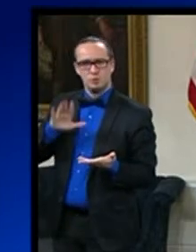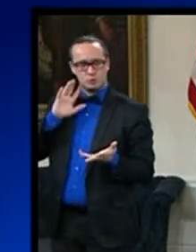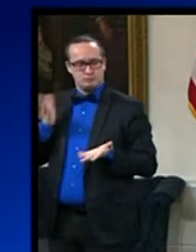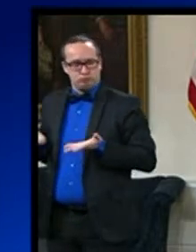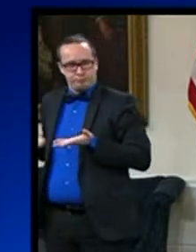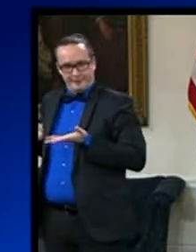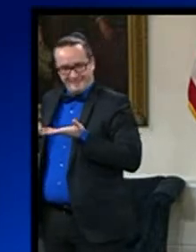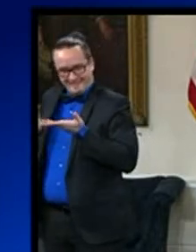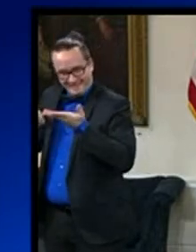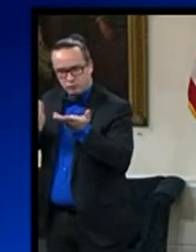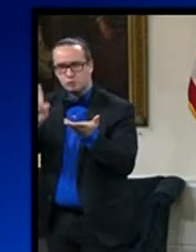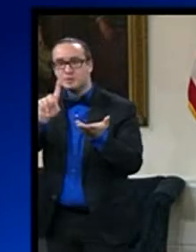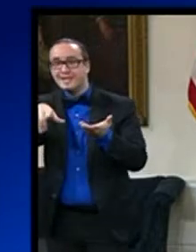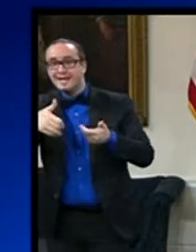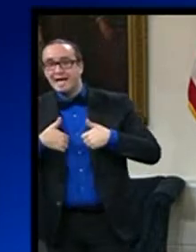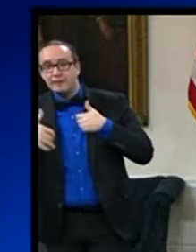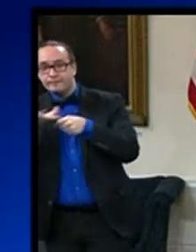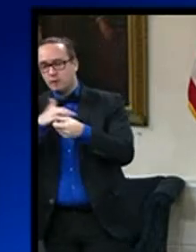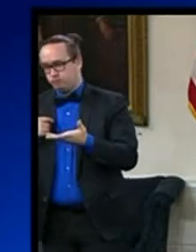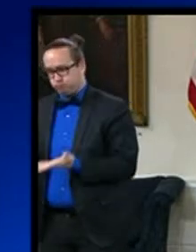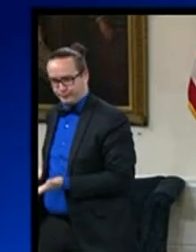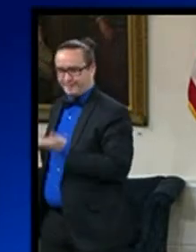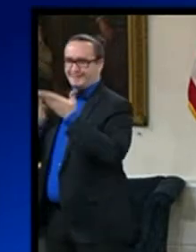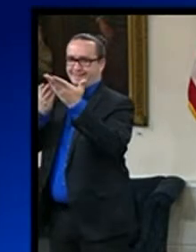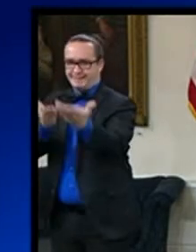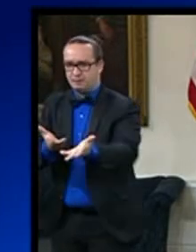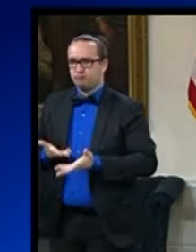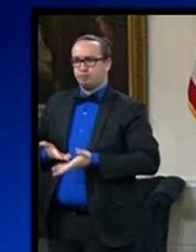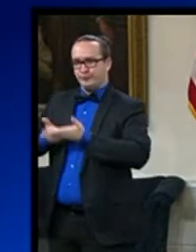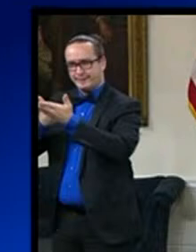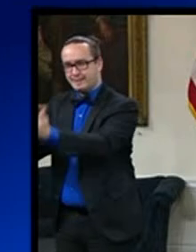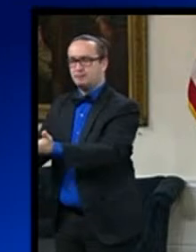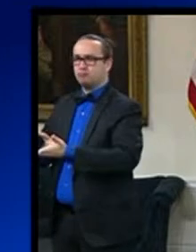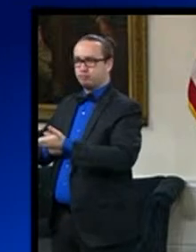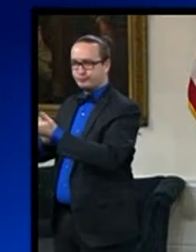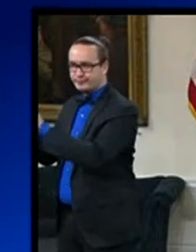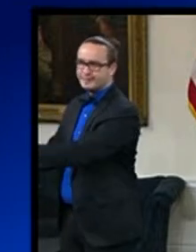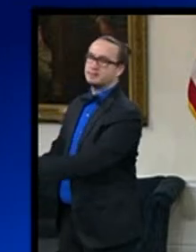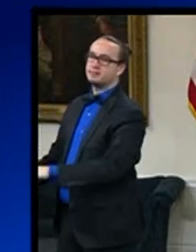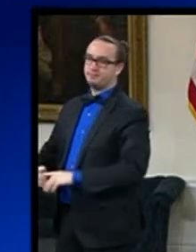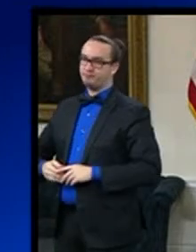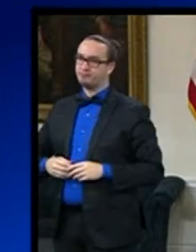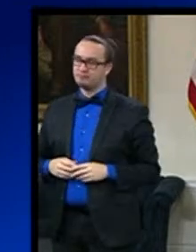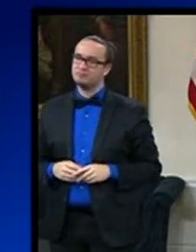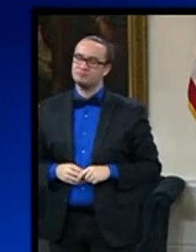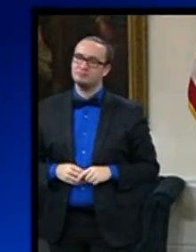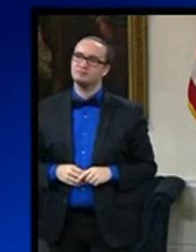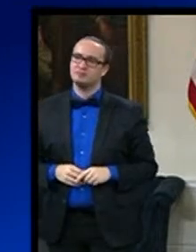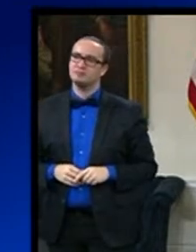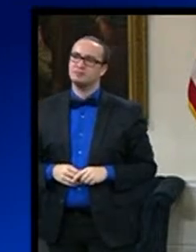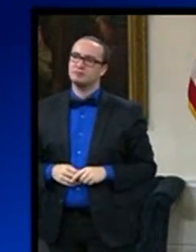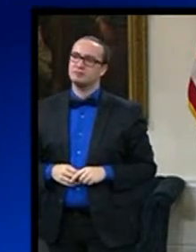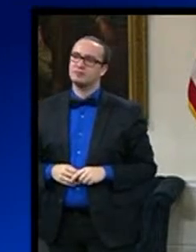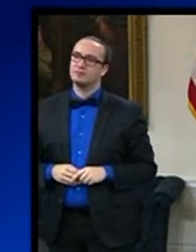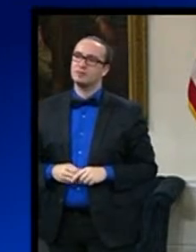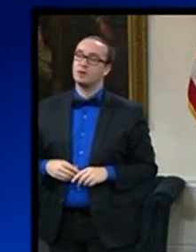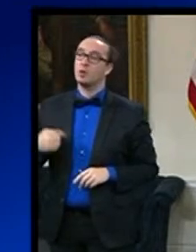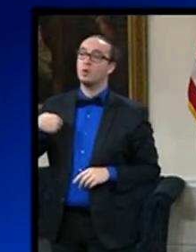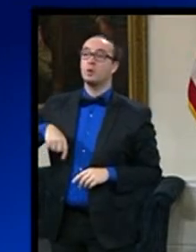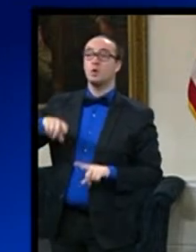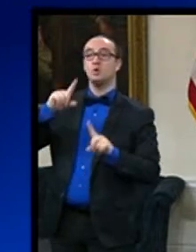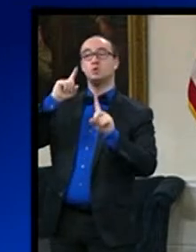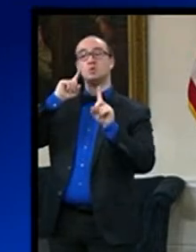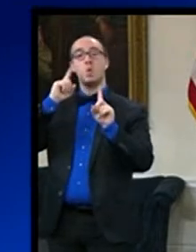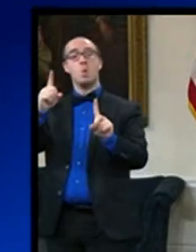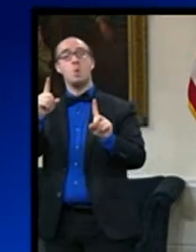enough support and oversight to make the clinic self-sufficient with minimal or no oversight going forward.